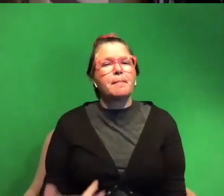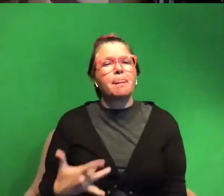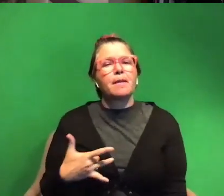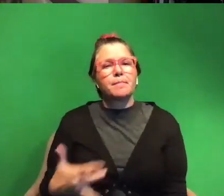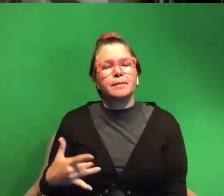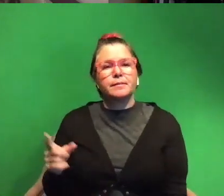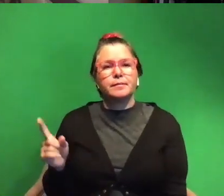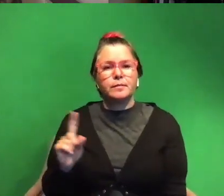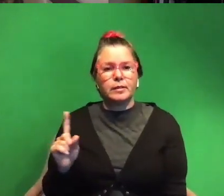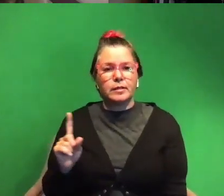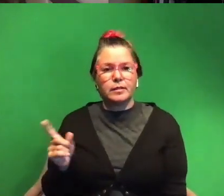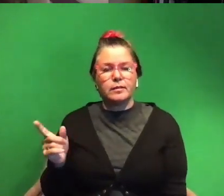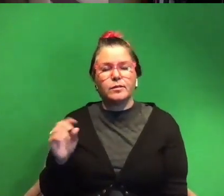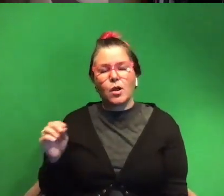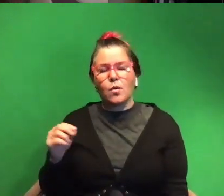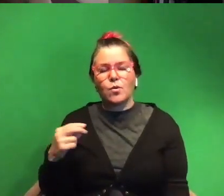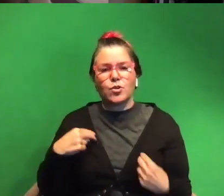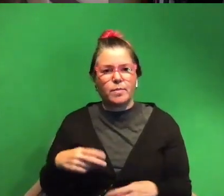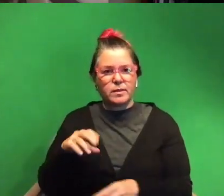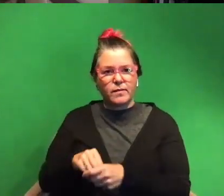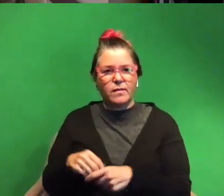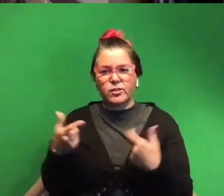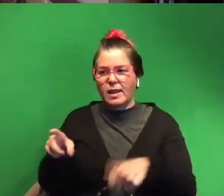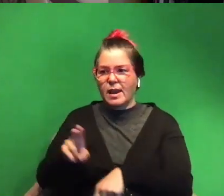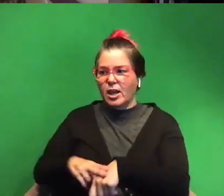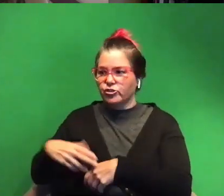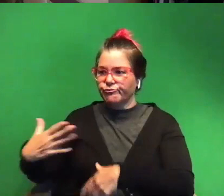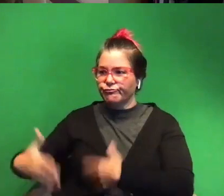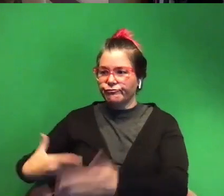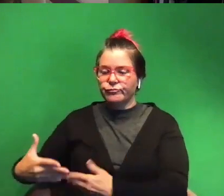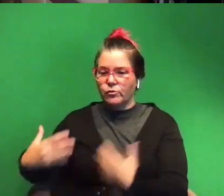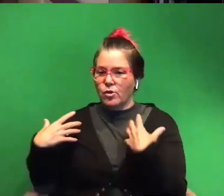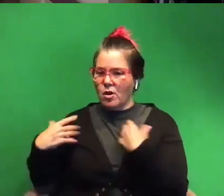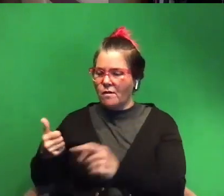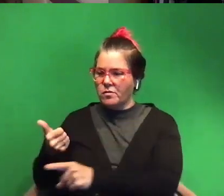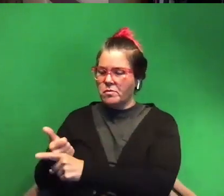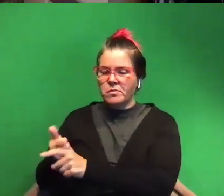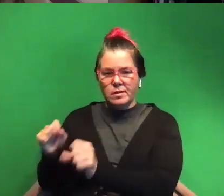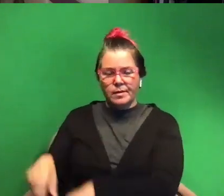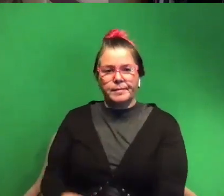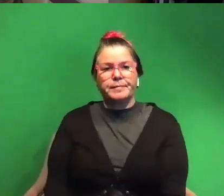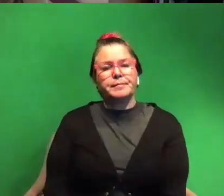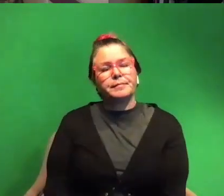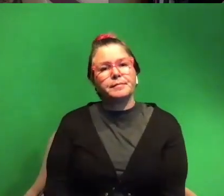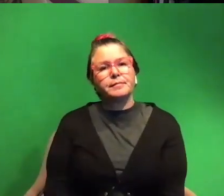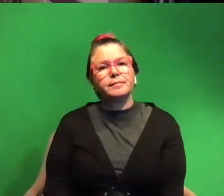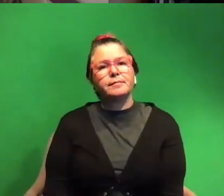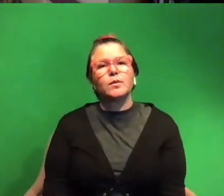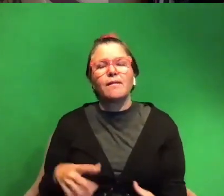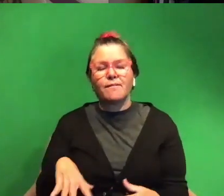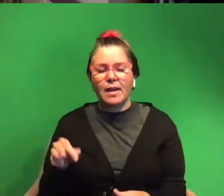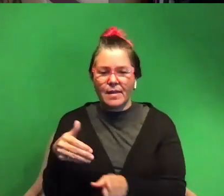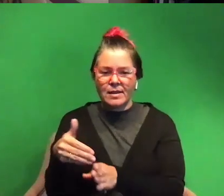where there was no human intervention. We sort of let nature do its course and it's able to recover on its own. So even finding that line of